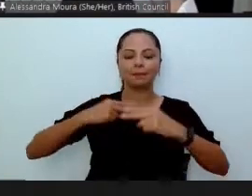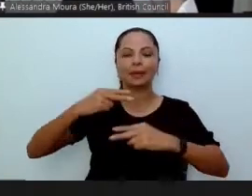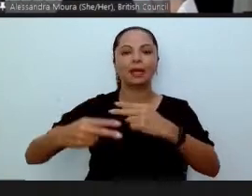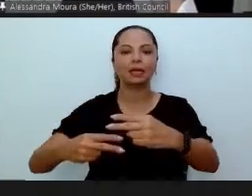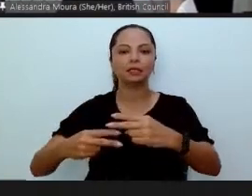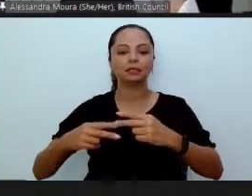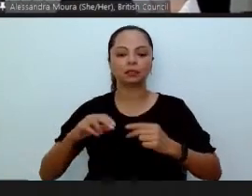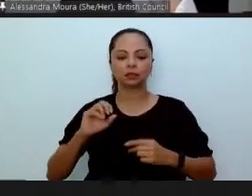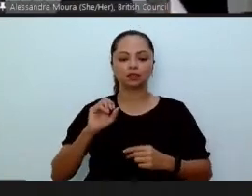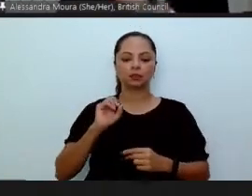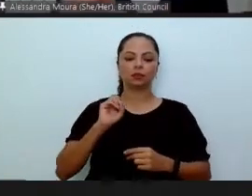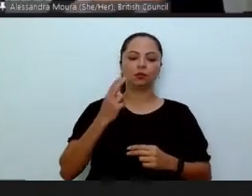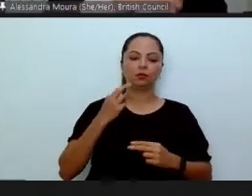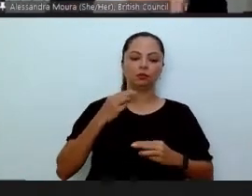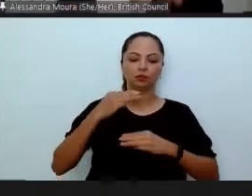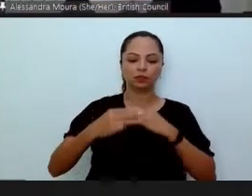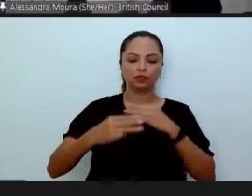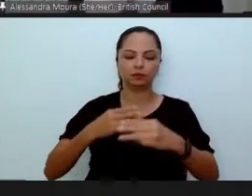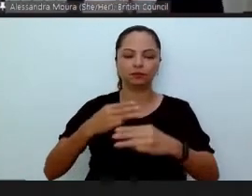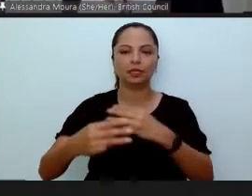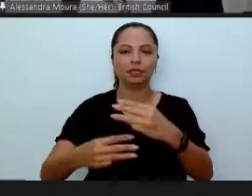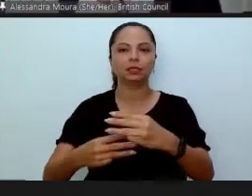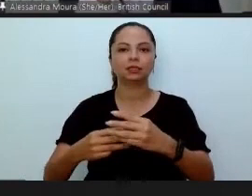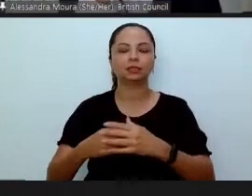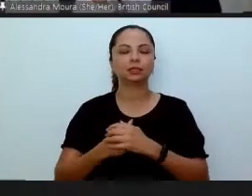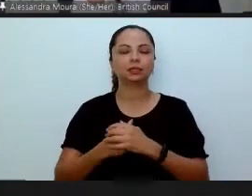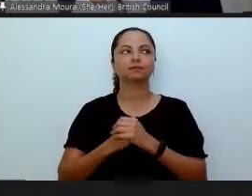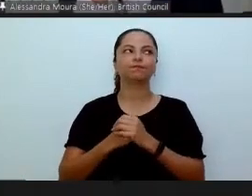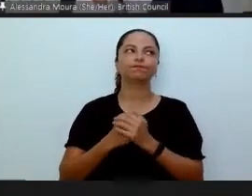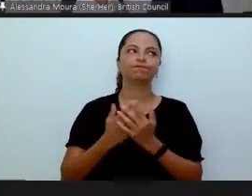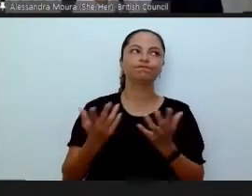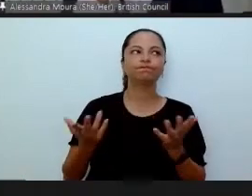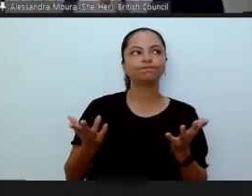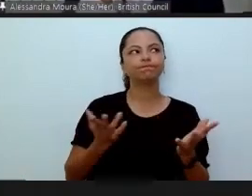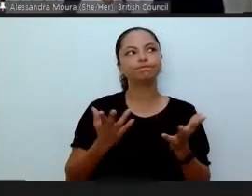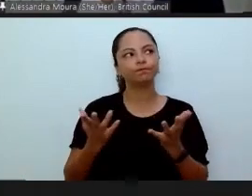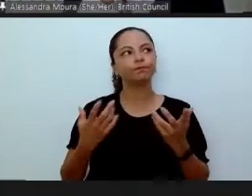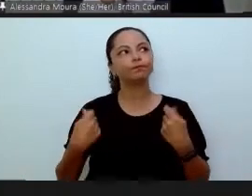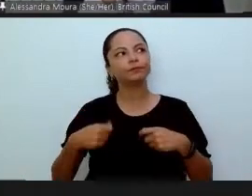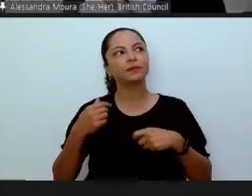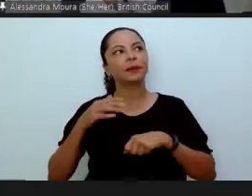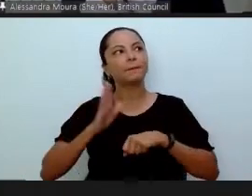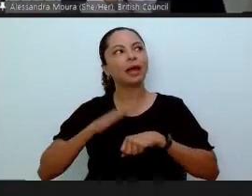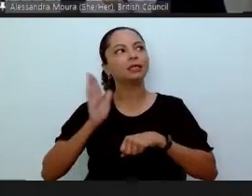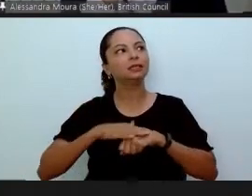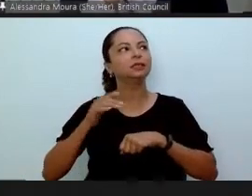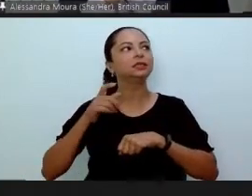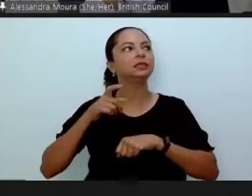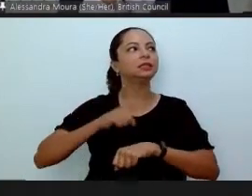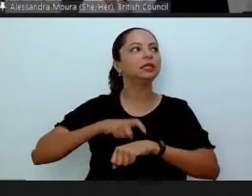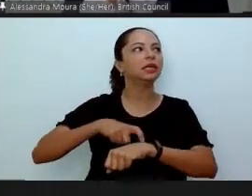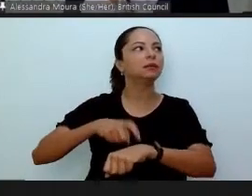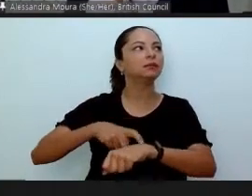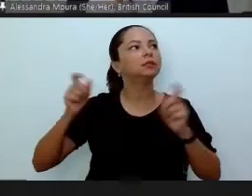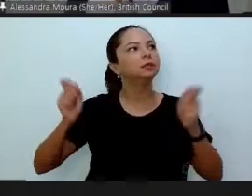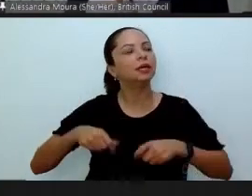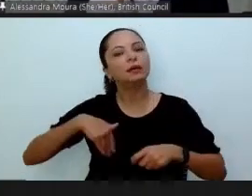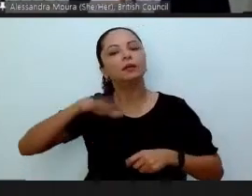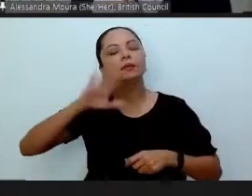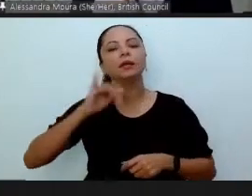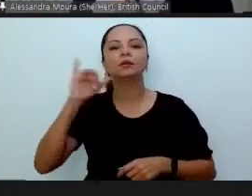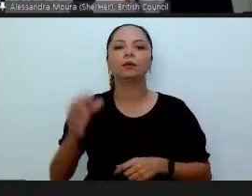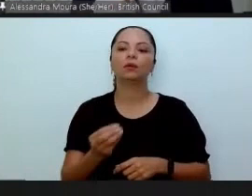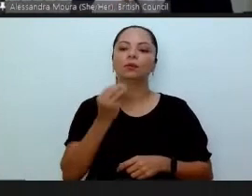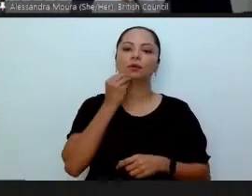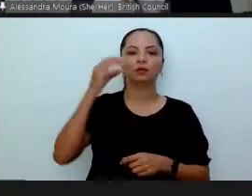time on it if there seems to be more opportunities to learn more, and less time if it